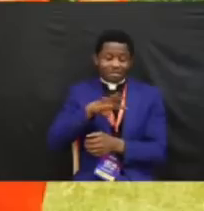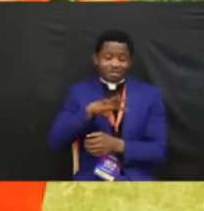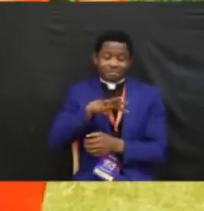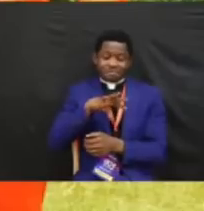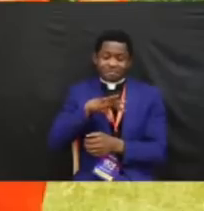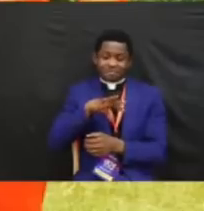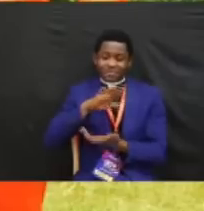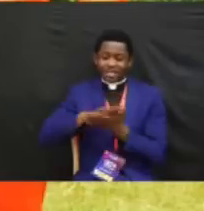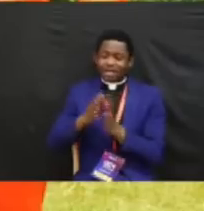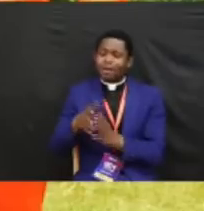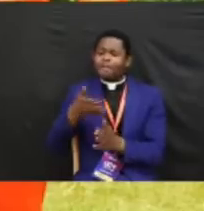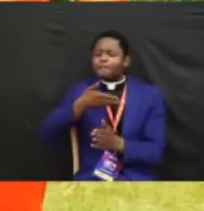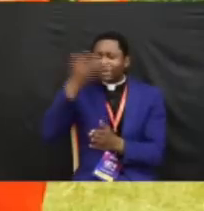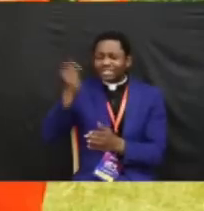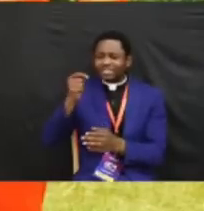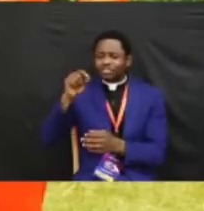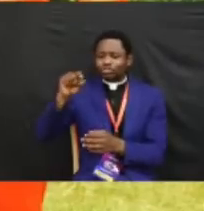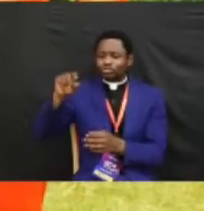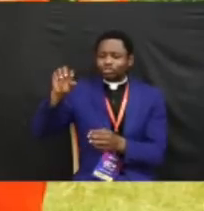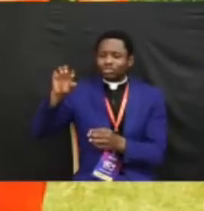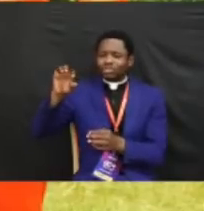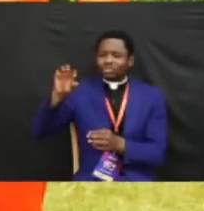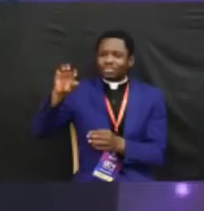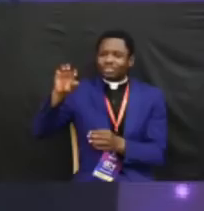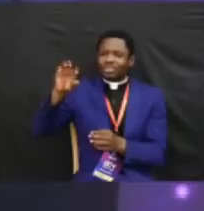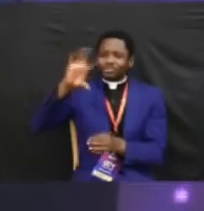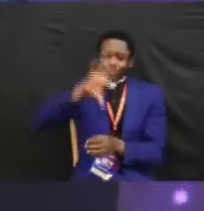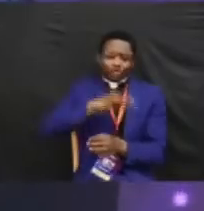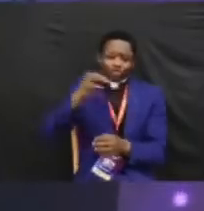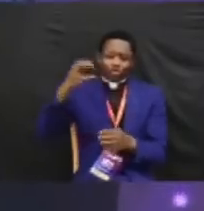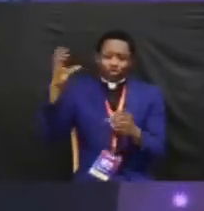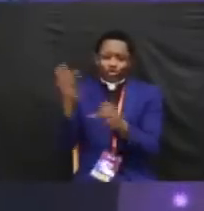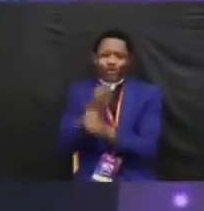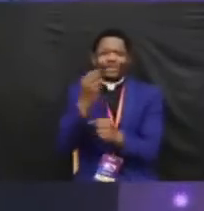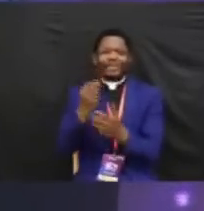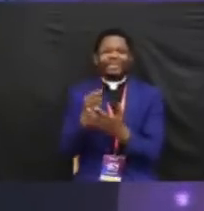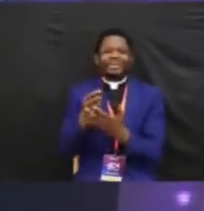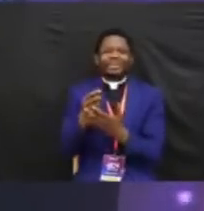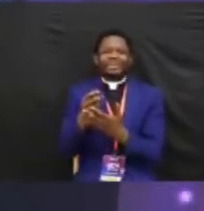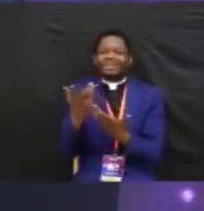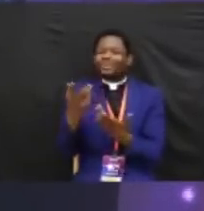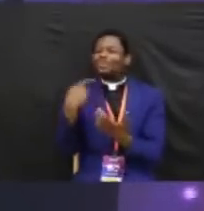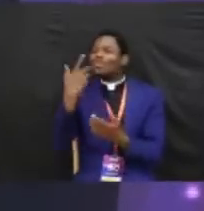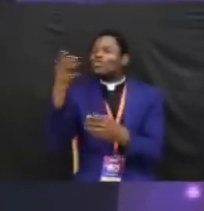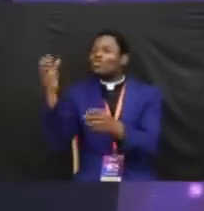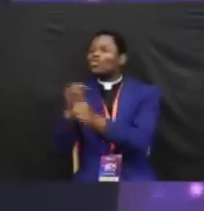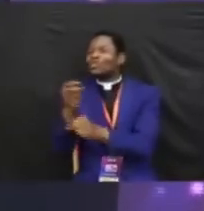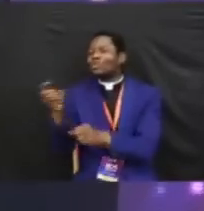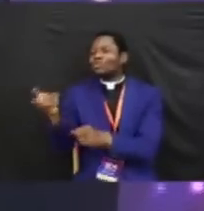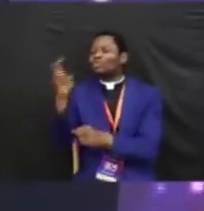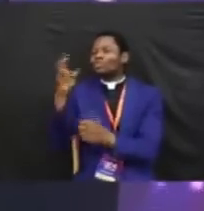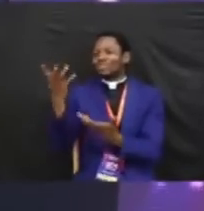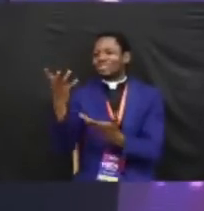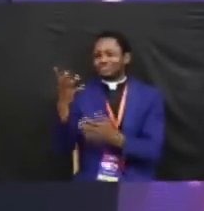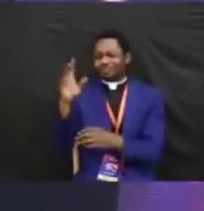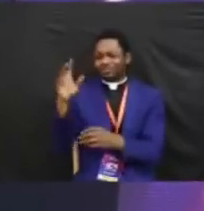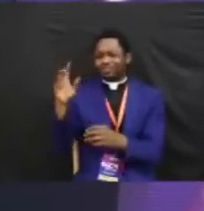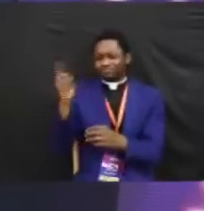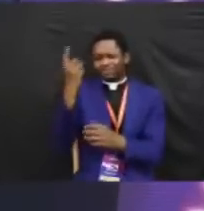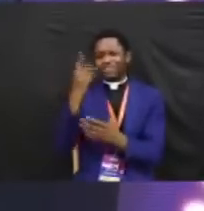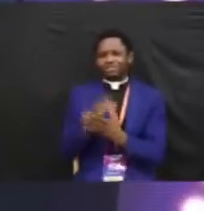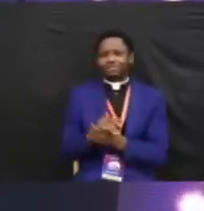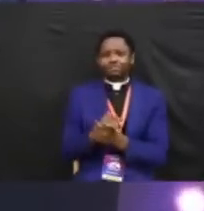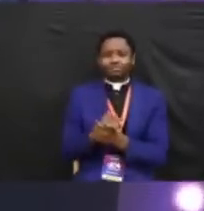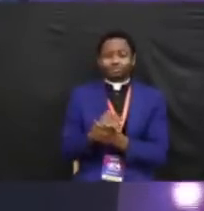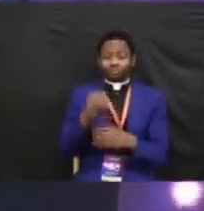area. Why not 180? I don't know who has won 200 ever. Okay. Also